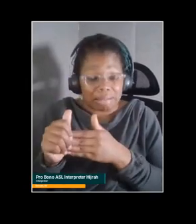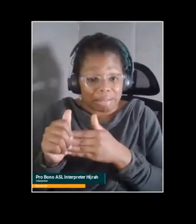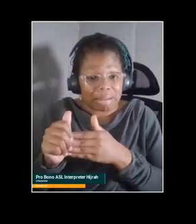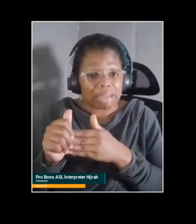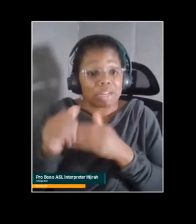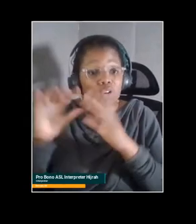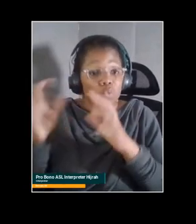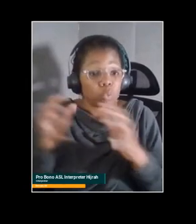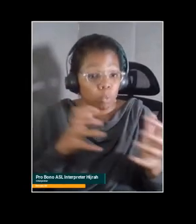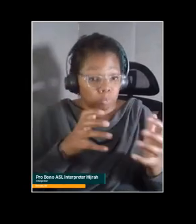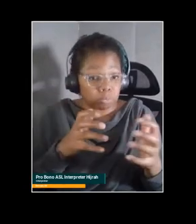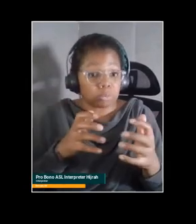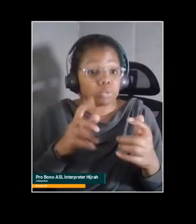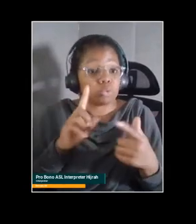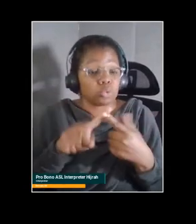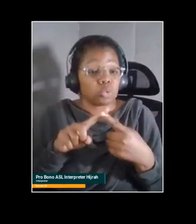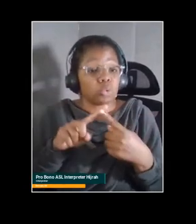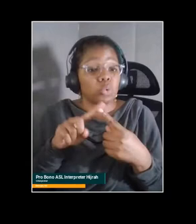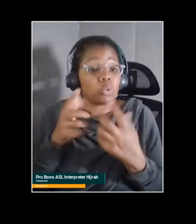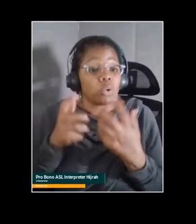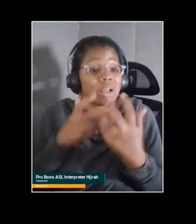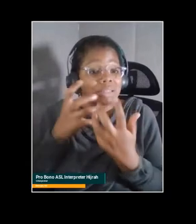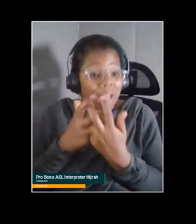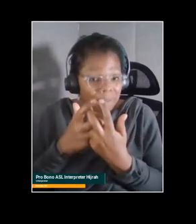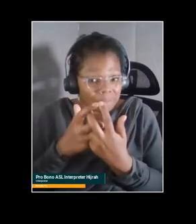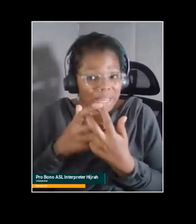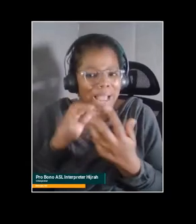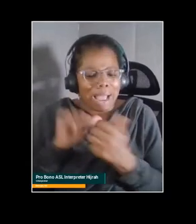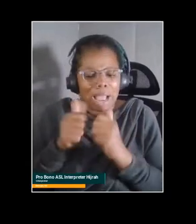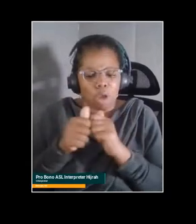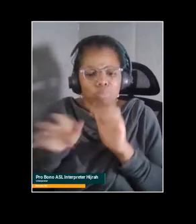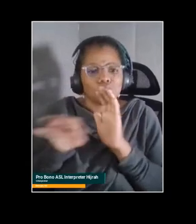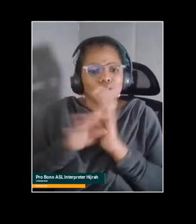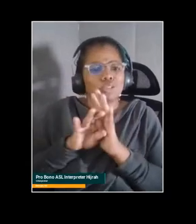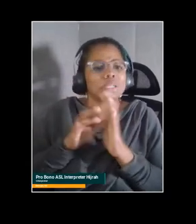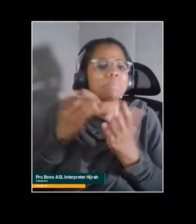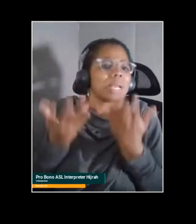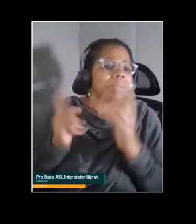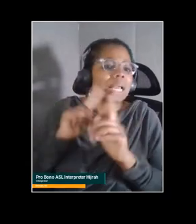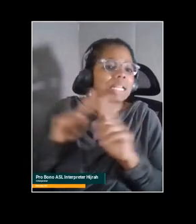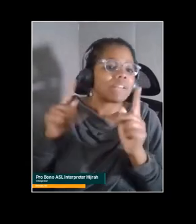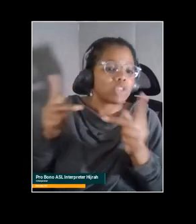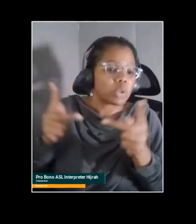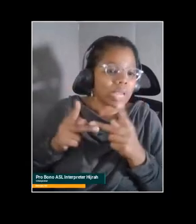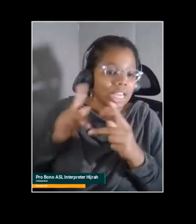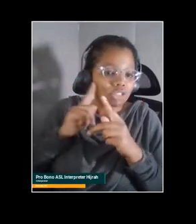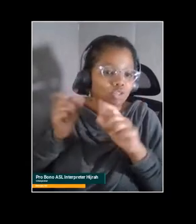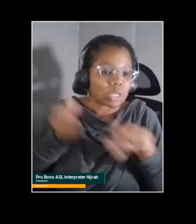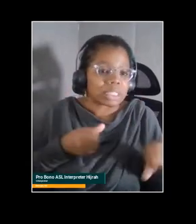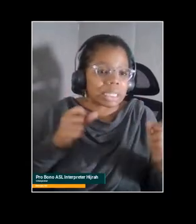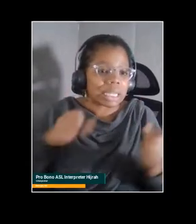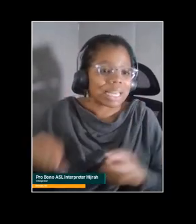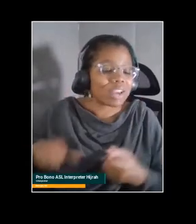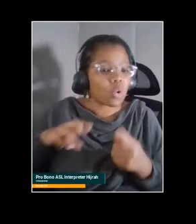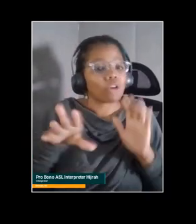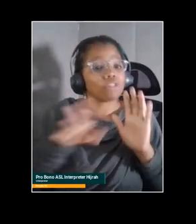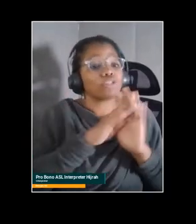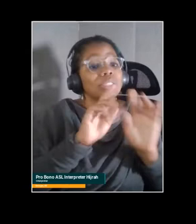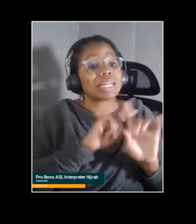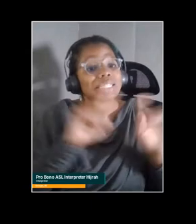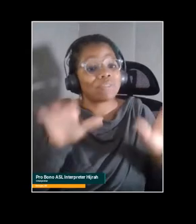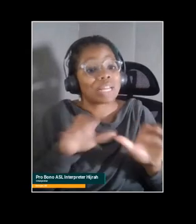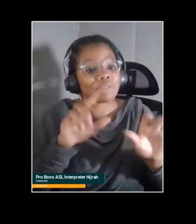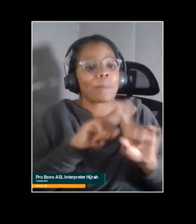groups, to adapt by perhaps choosing a different location to ski or choosing an alternative activity at the